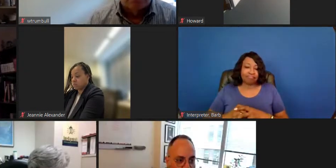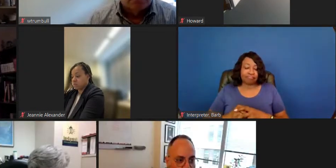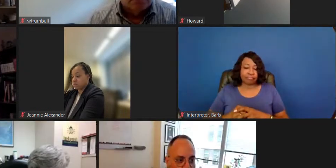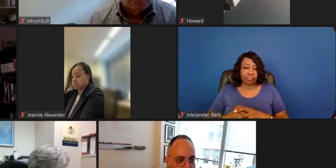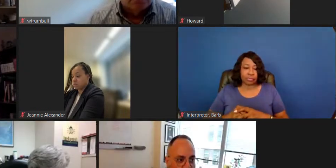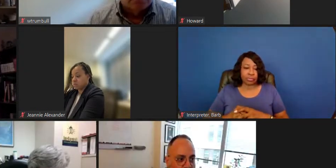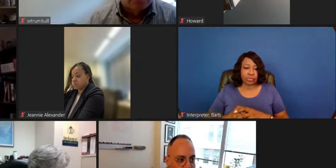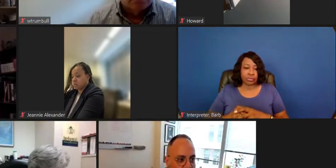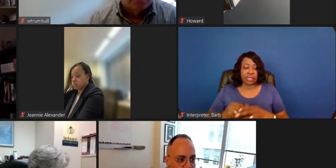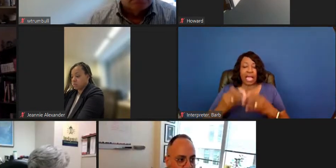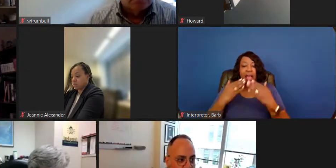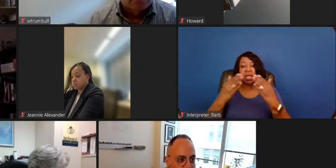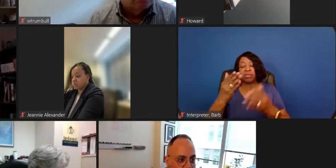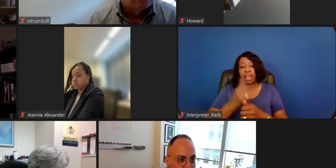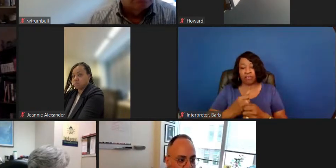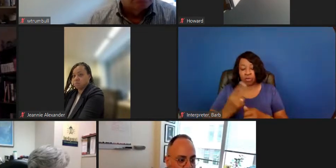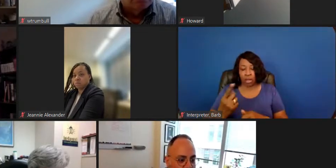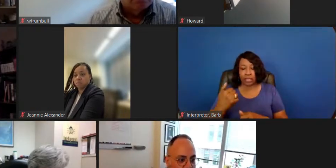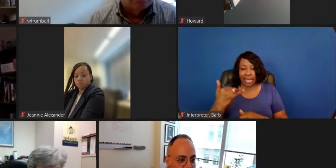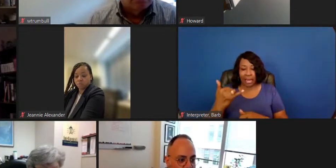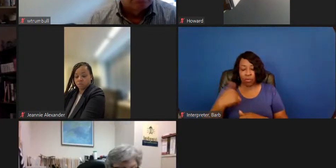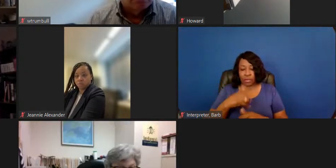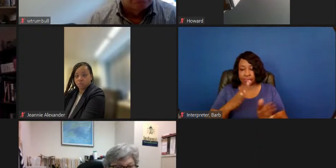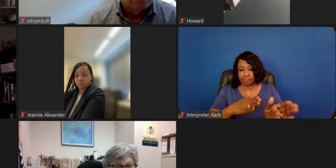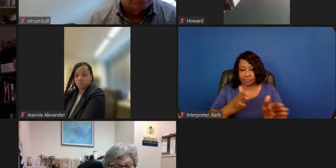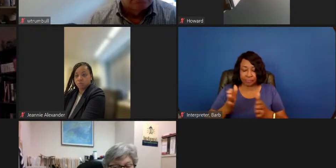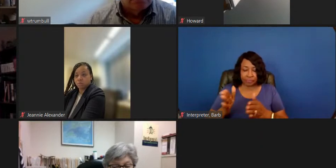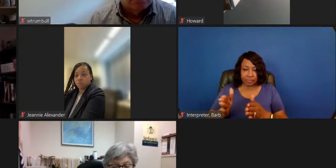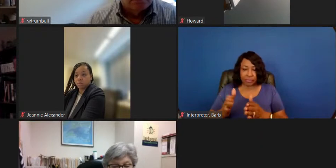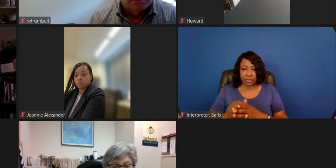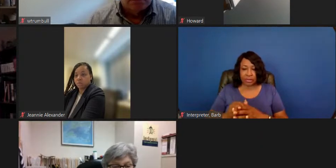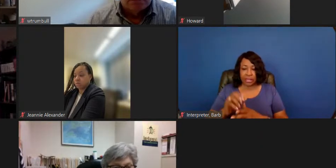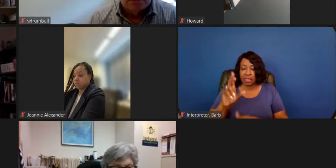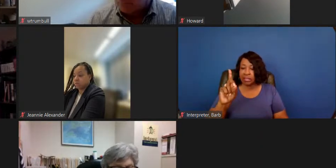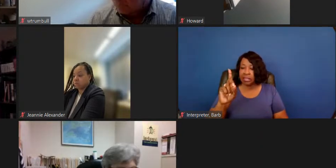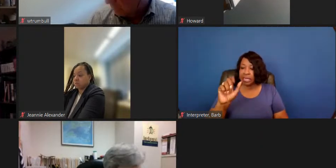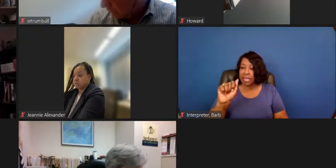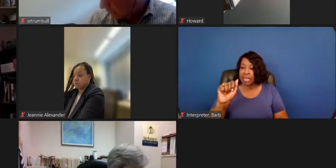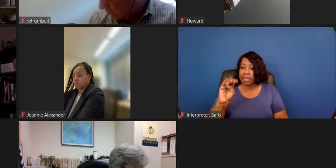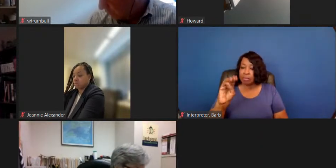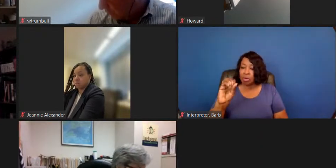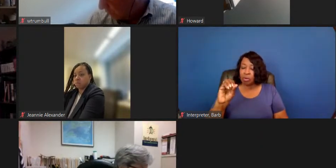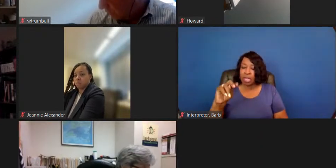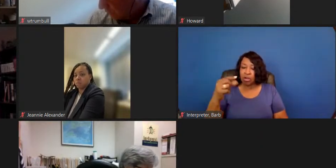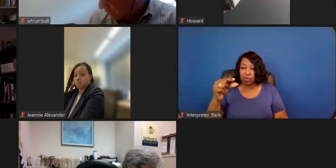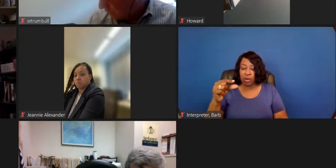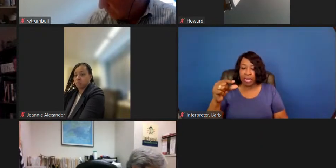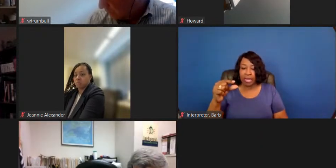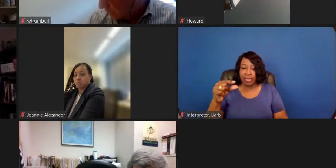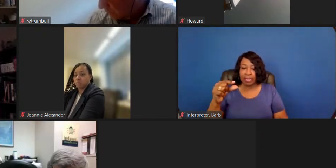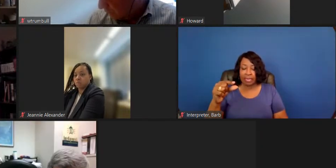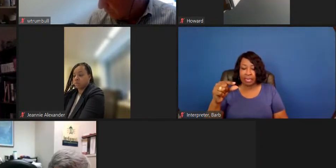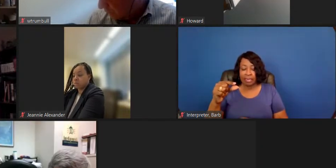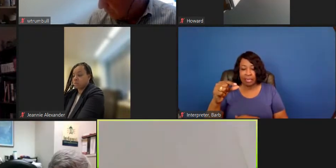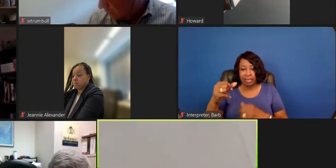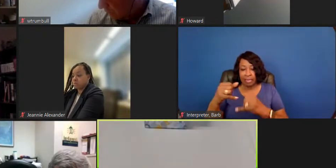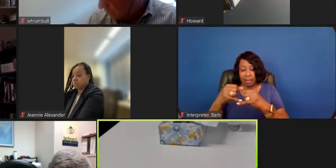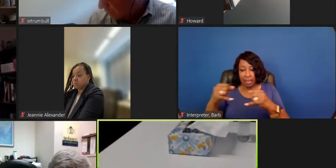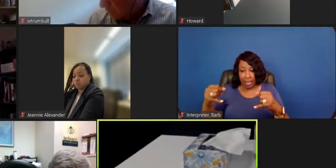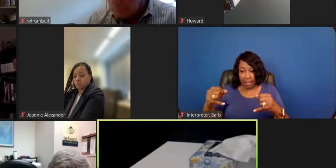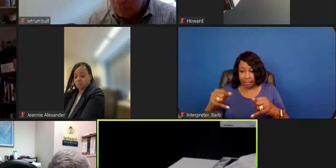Thank you, everyone. We're going to move on to the Damon Green Line presentation.